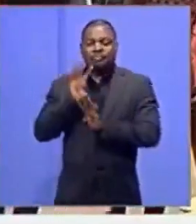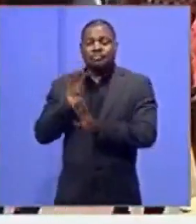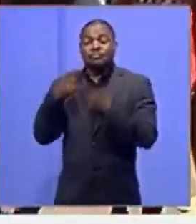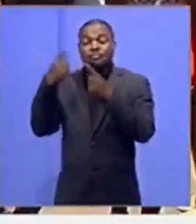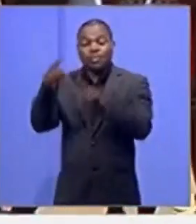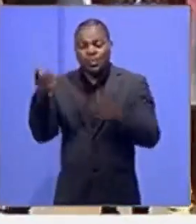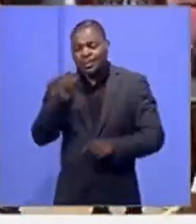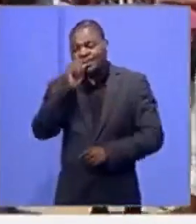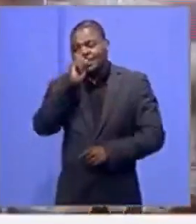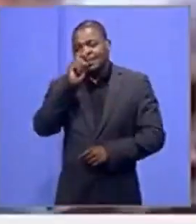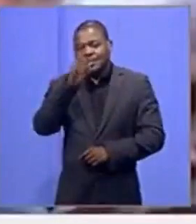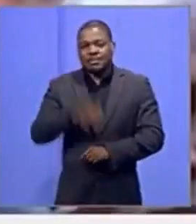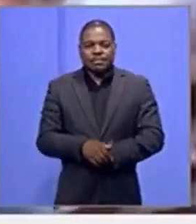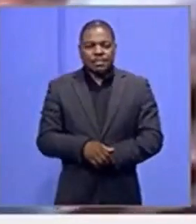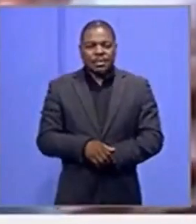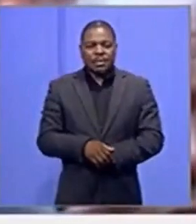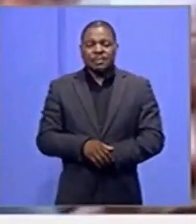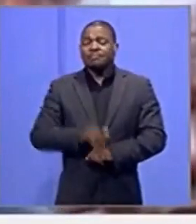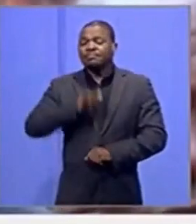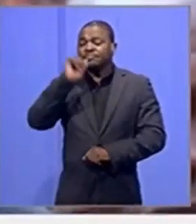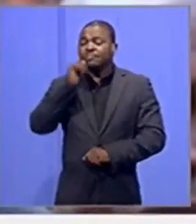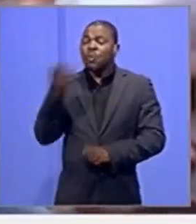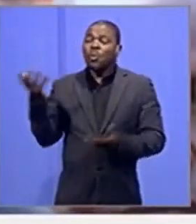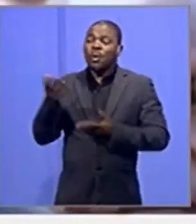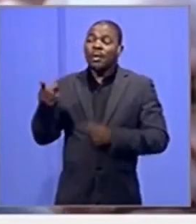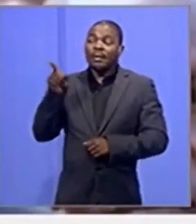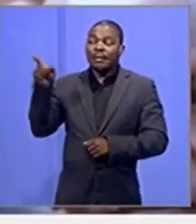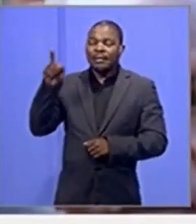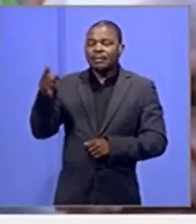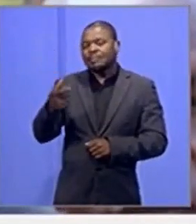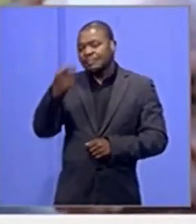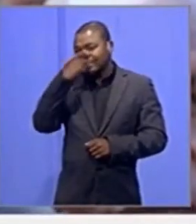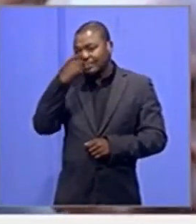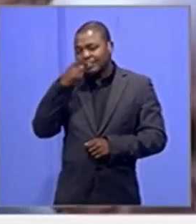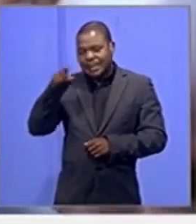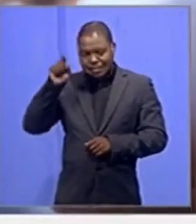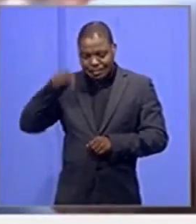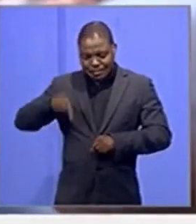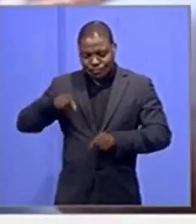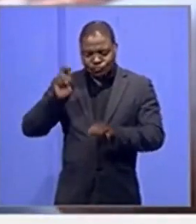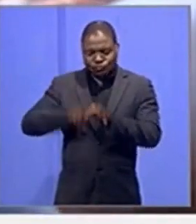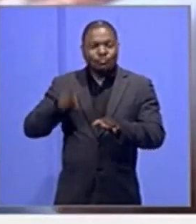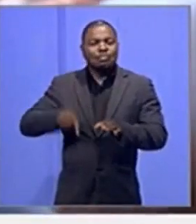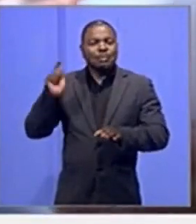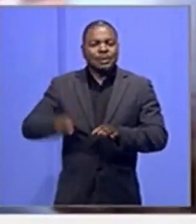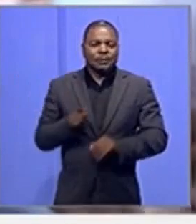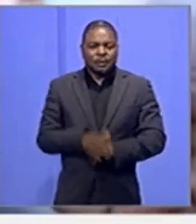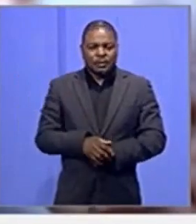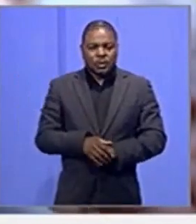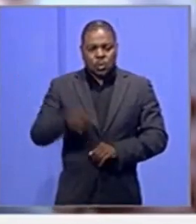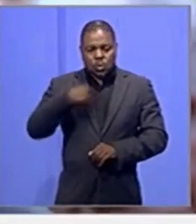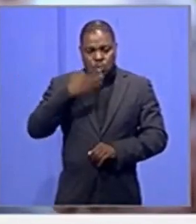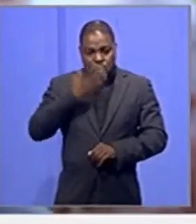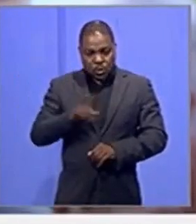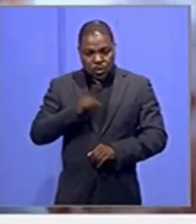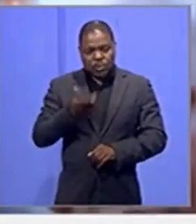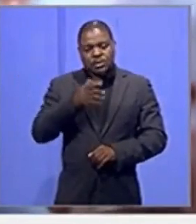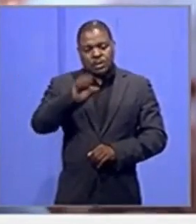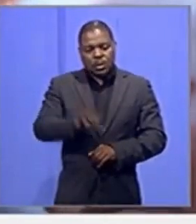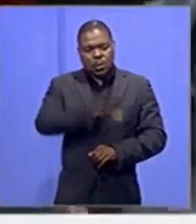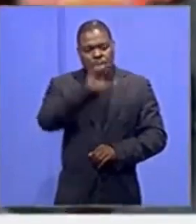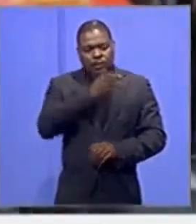Sandton. Wherever he is, Sir Ramaphosa must step down as a matter of urgency. We want to save this country and take it to a